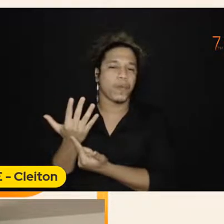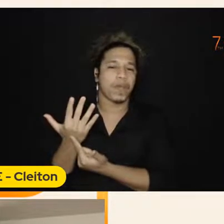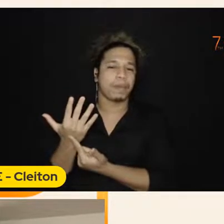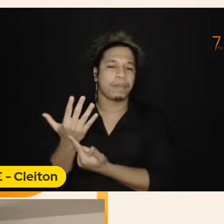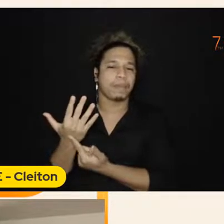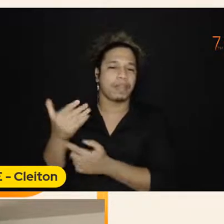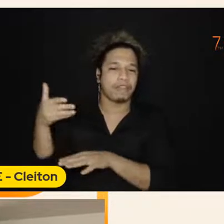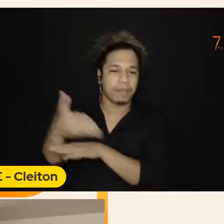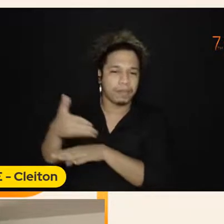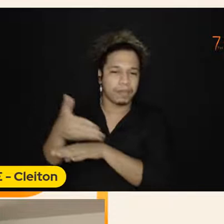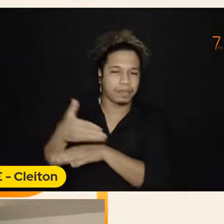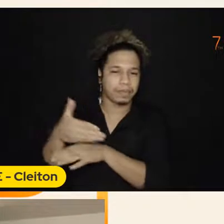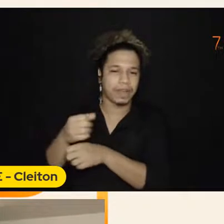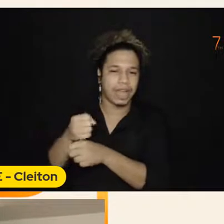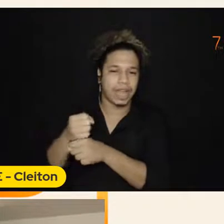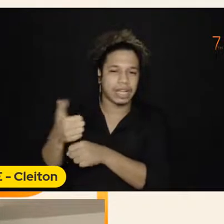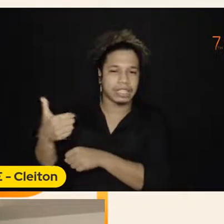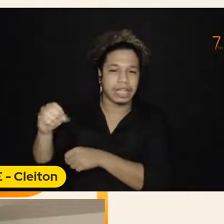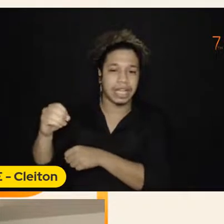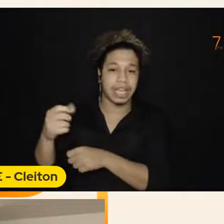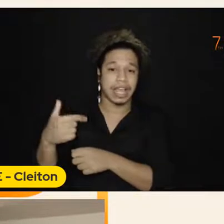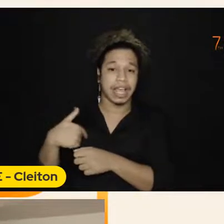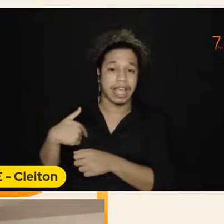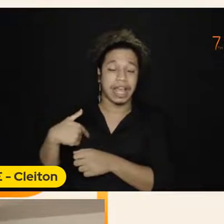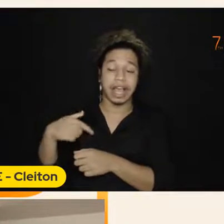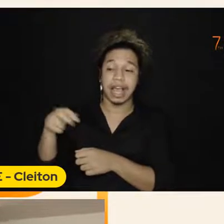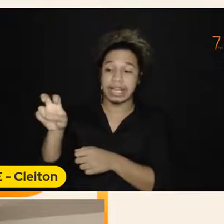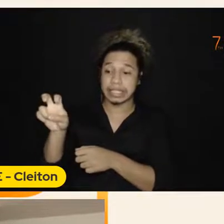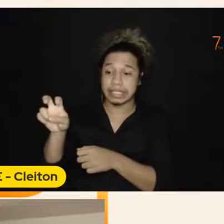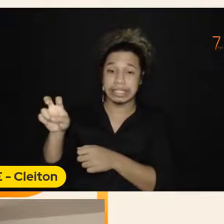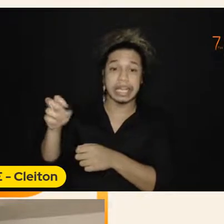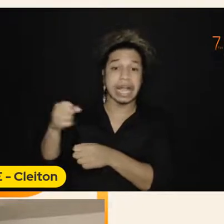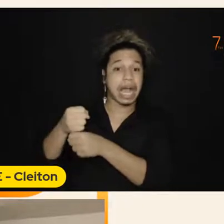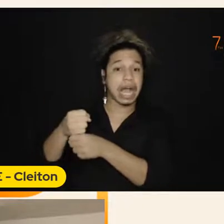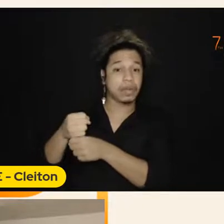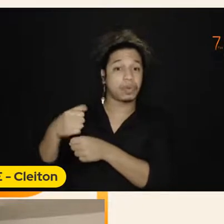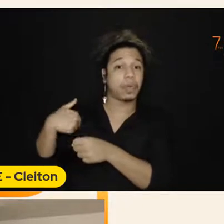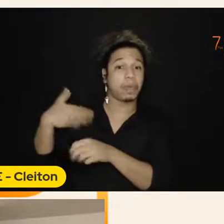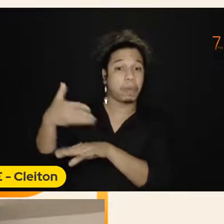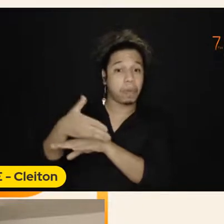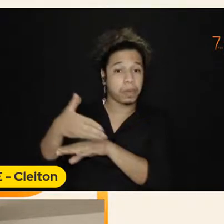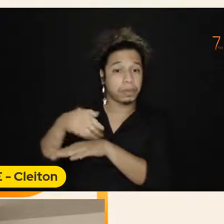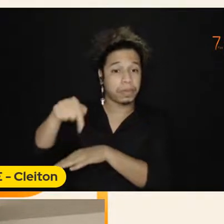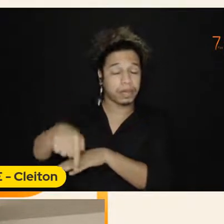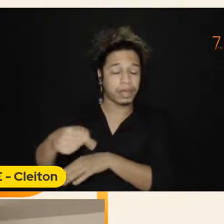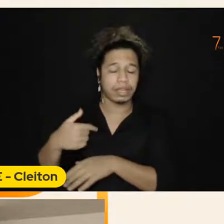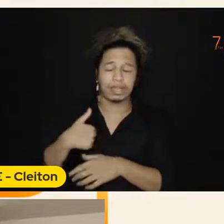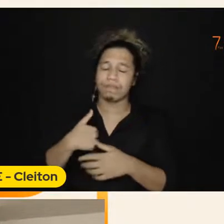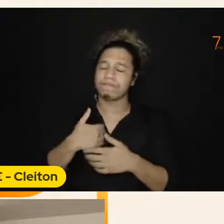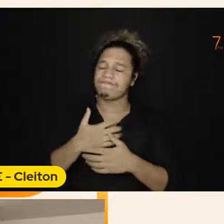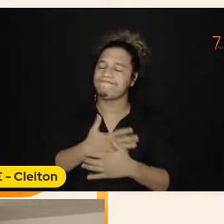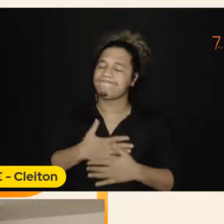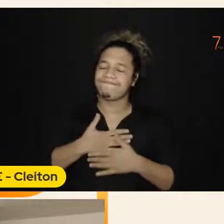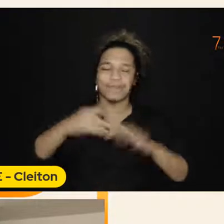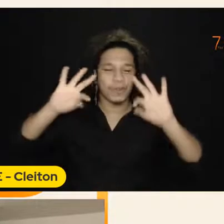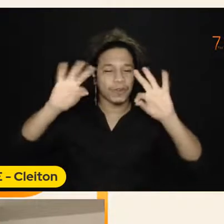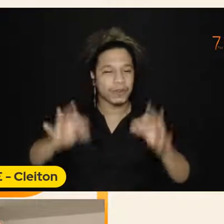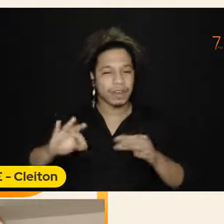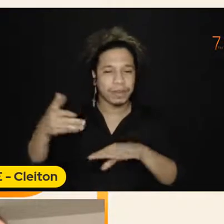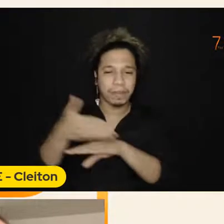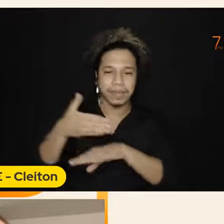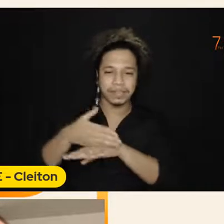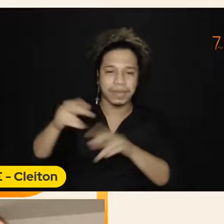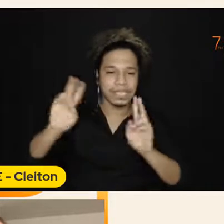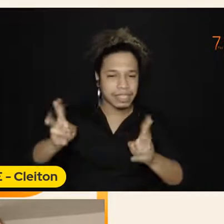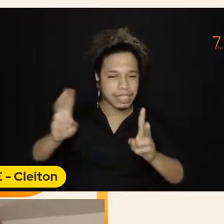for 10 years, and this is the fifth year that I'm a collaborator, and I couldn't be more grateful to be part of this team and to share